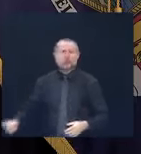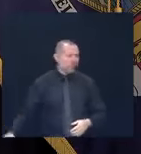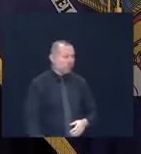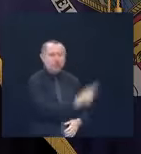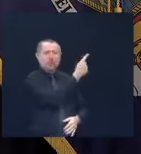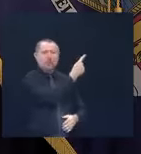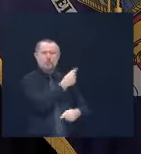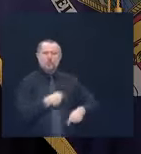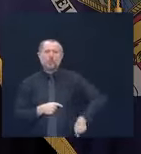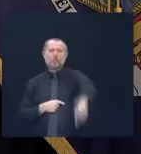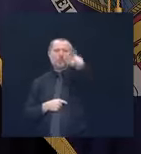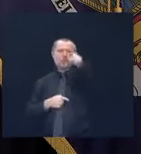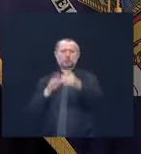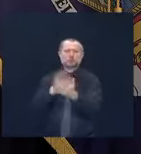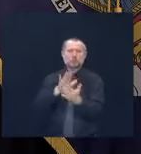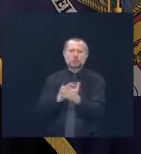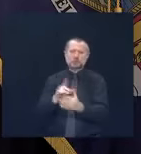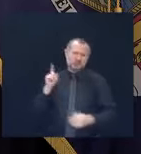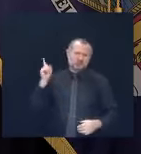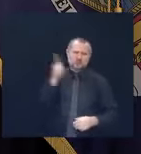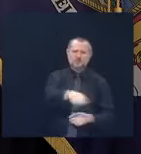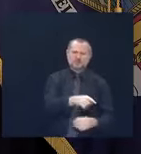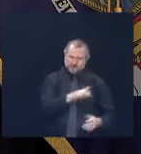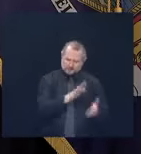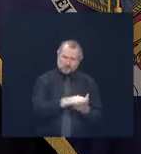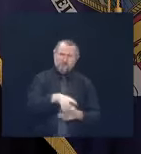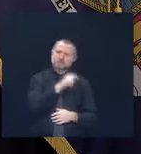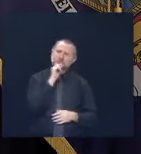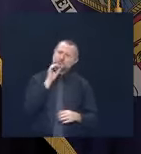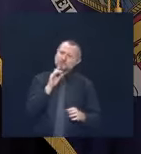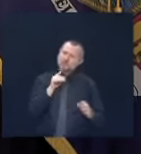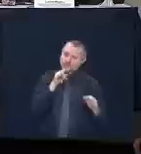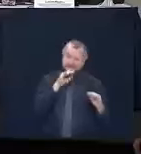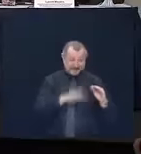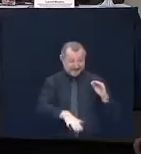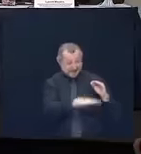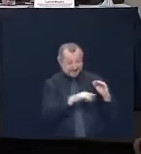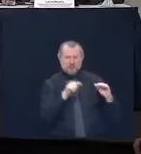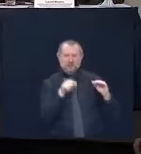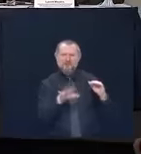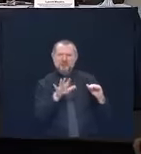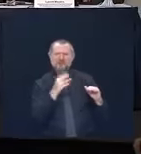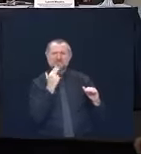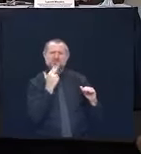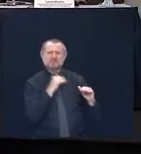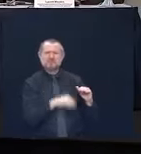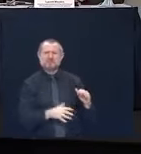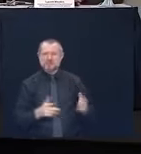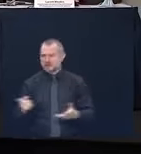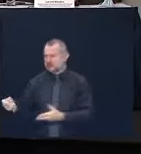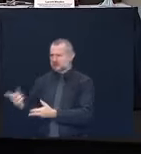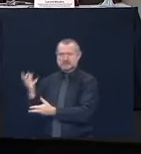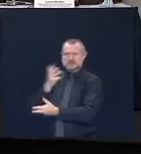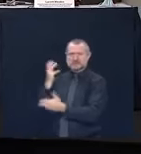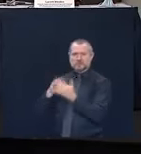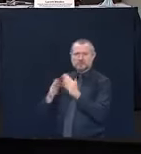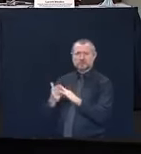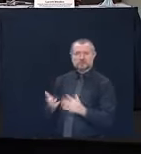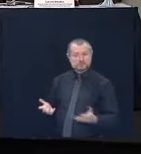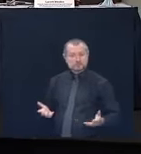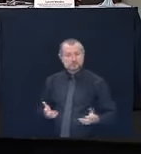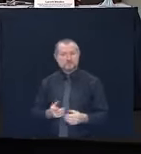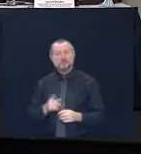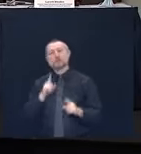where the positivity rate is 0.5. So if you could have, theoretically, you could have kept the schools open here.